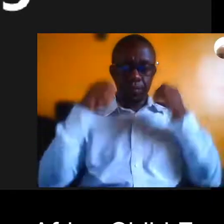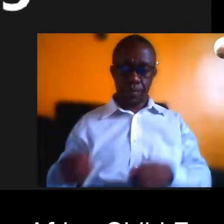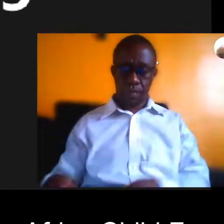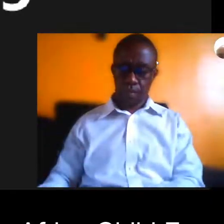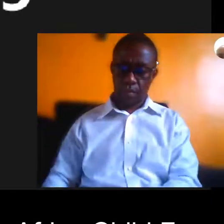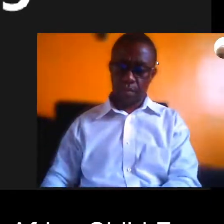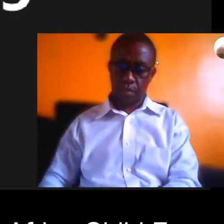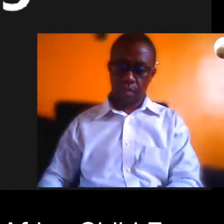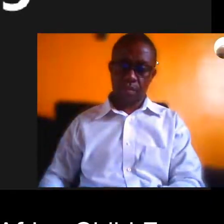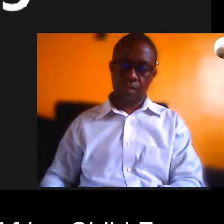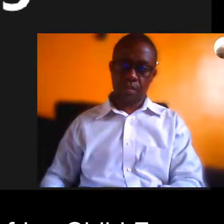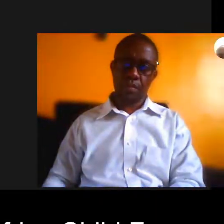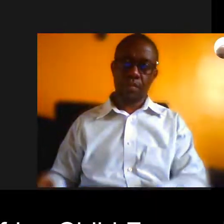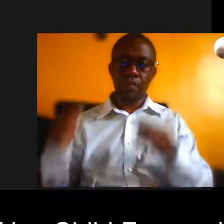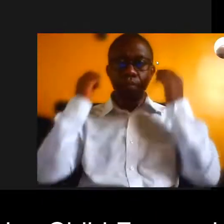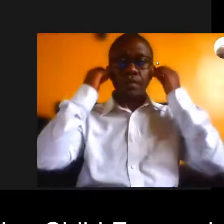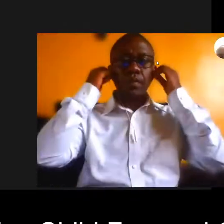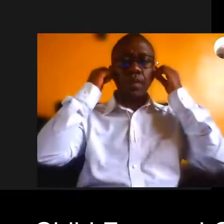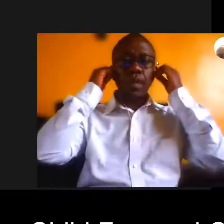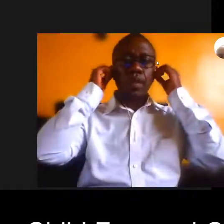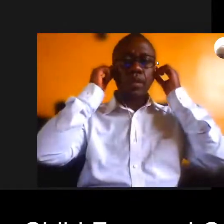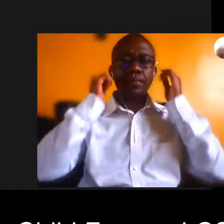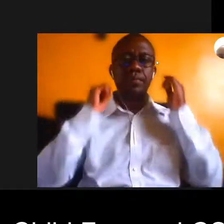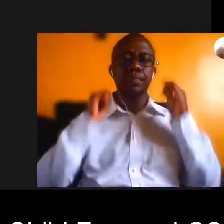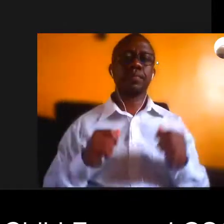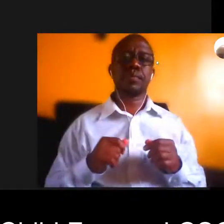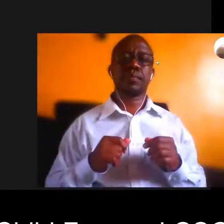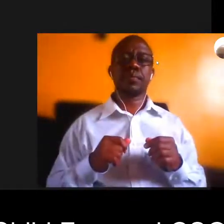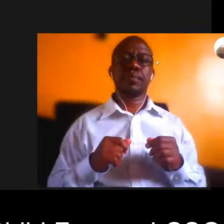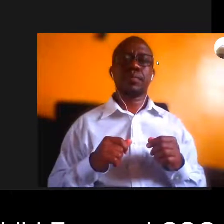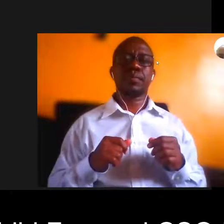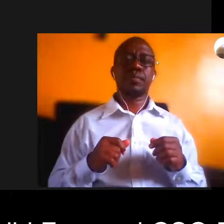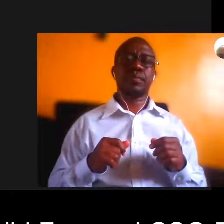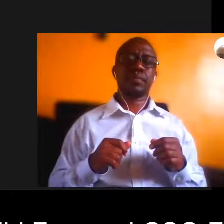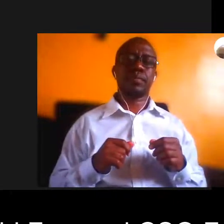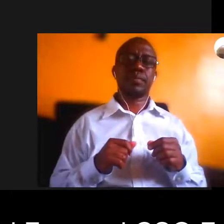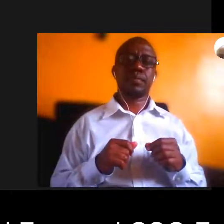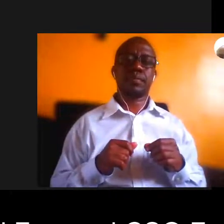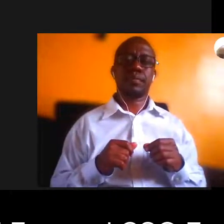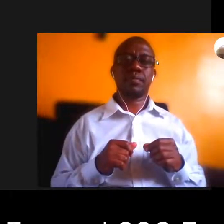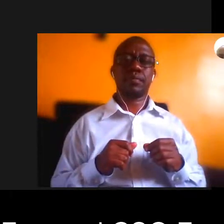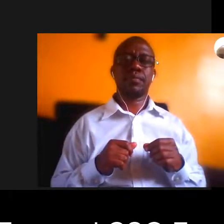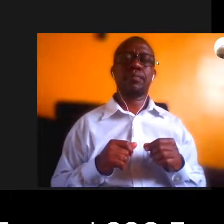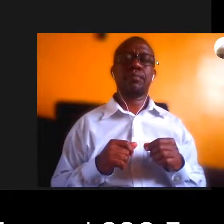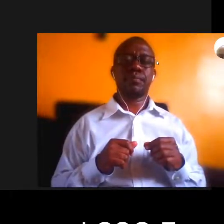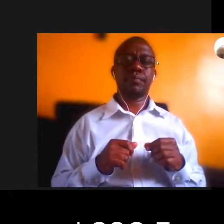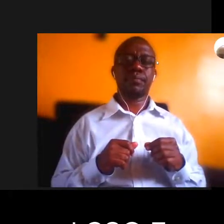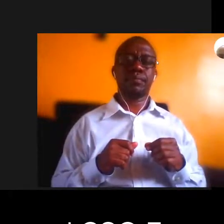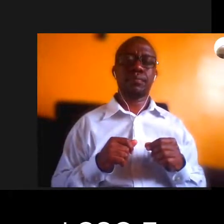Yeah. Sorry if you lose something. Hello?